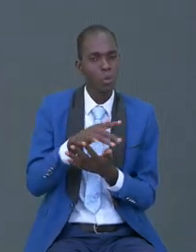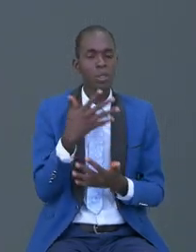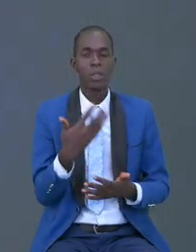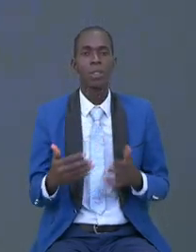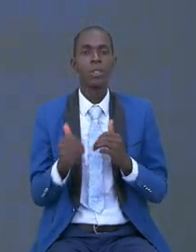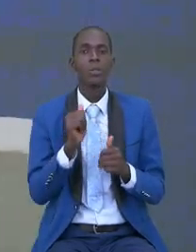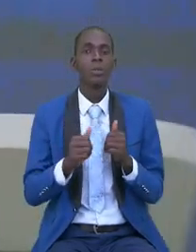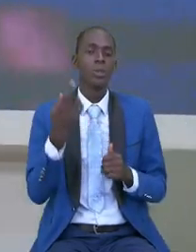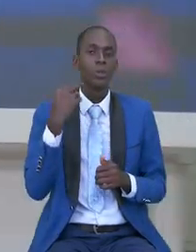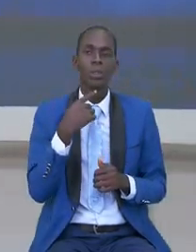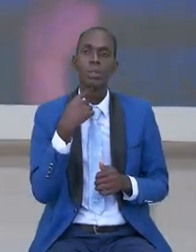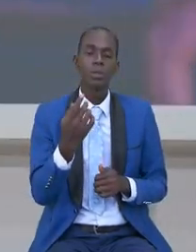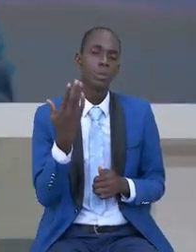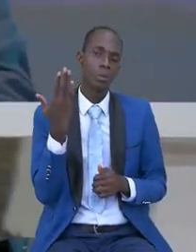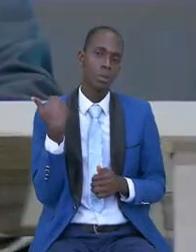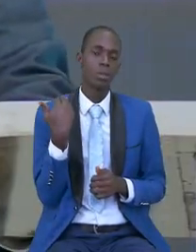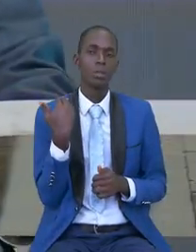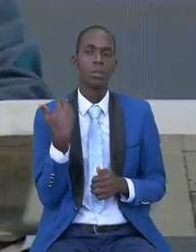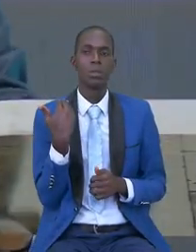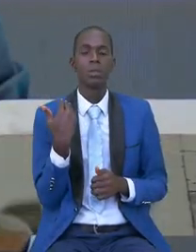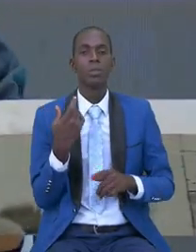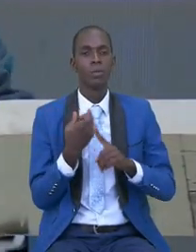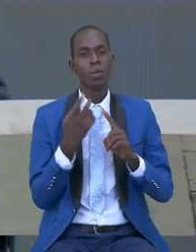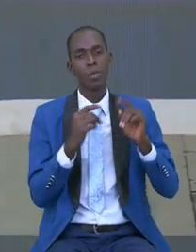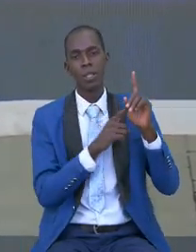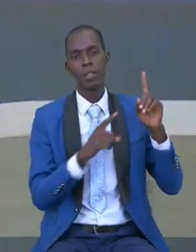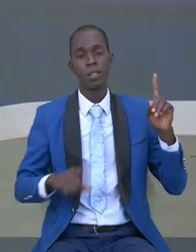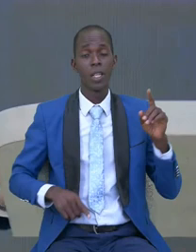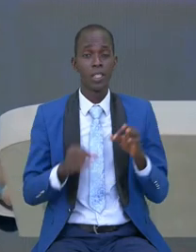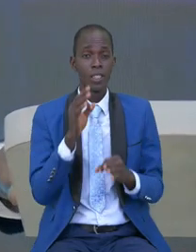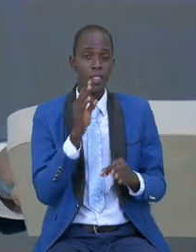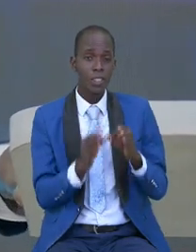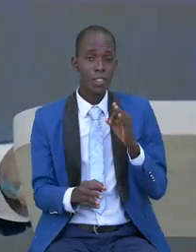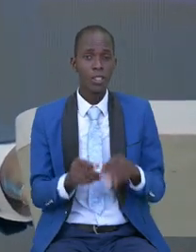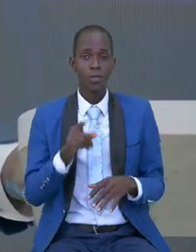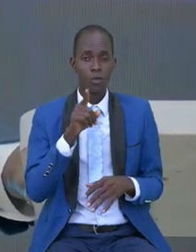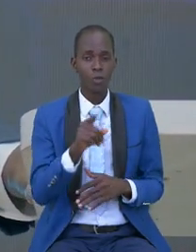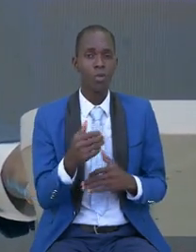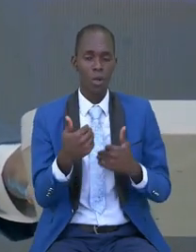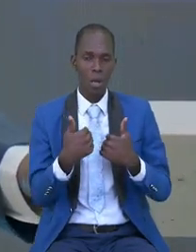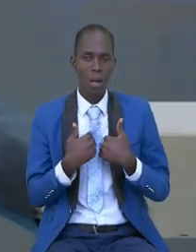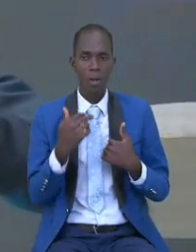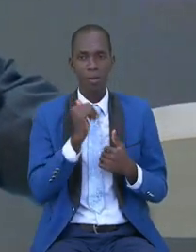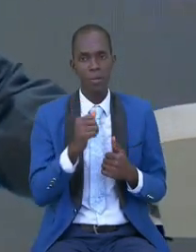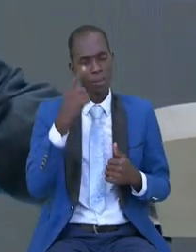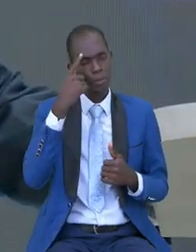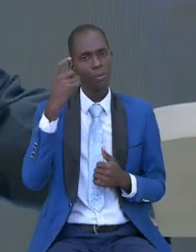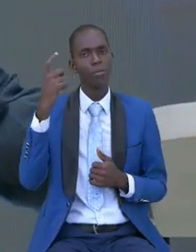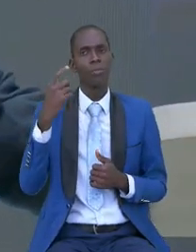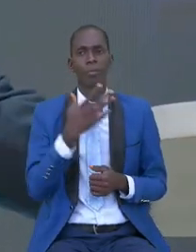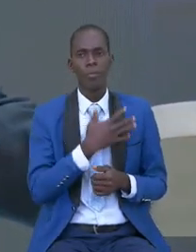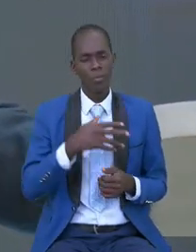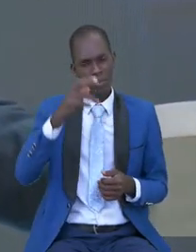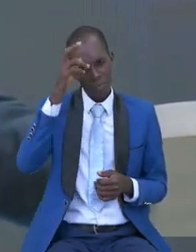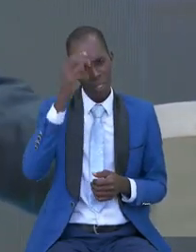were told her from the Lord. If you had a dream and Satan told